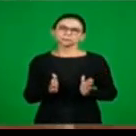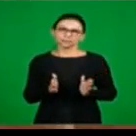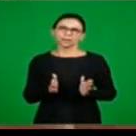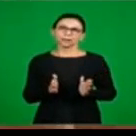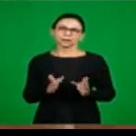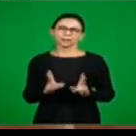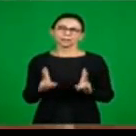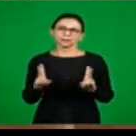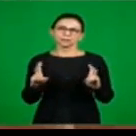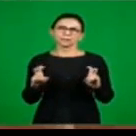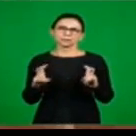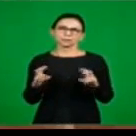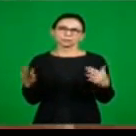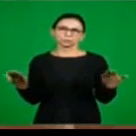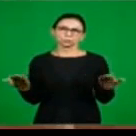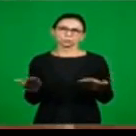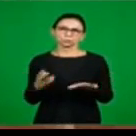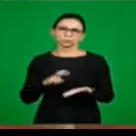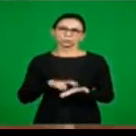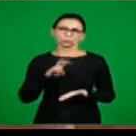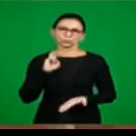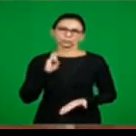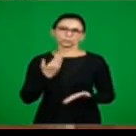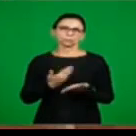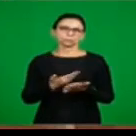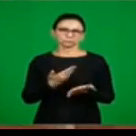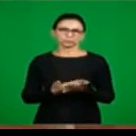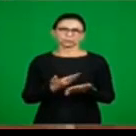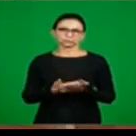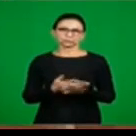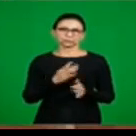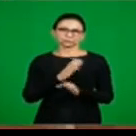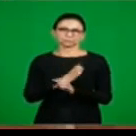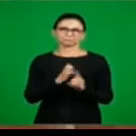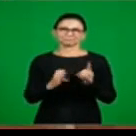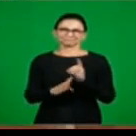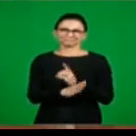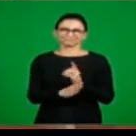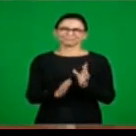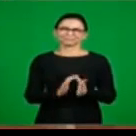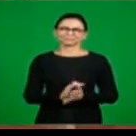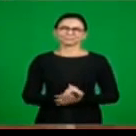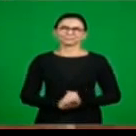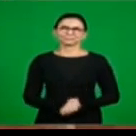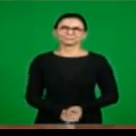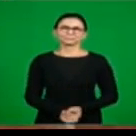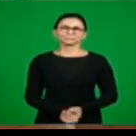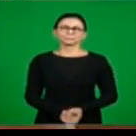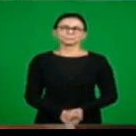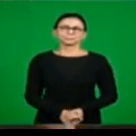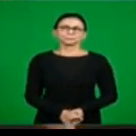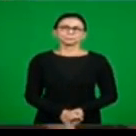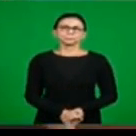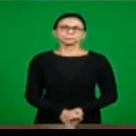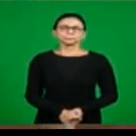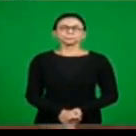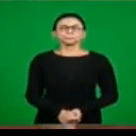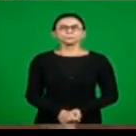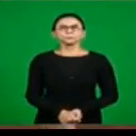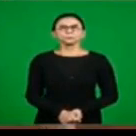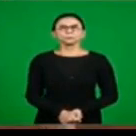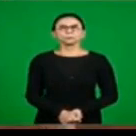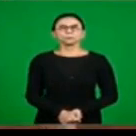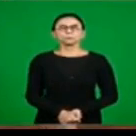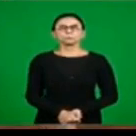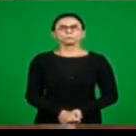first introduction to the topic that is going to be dealt with this morning in the studies of the Sunday School.